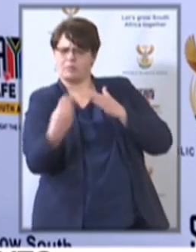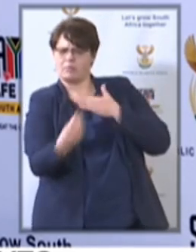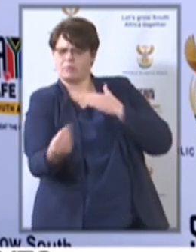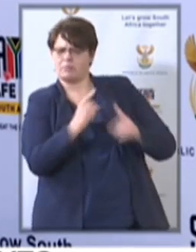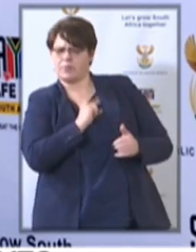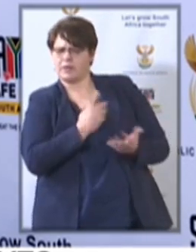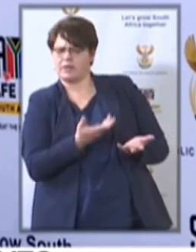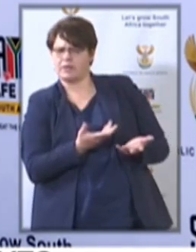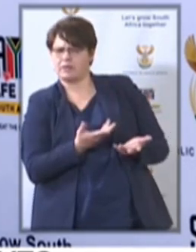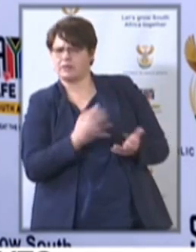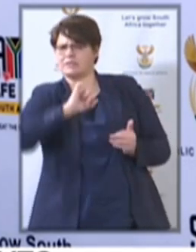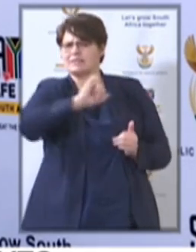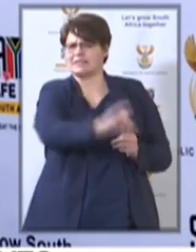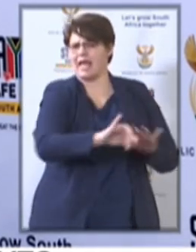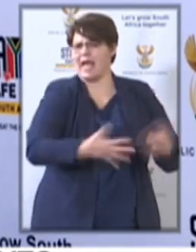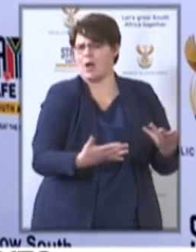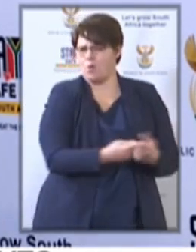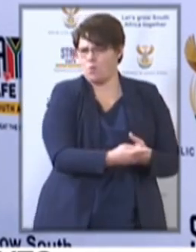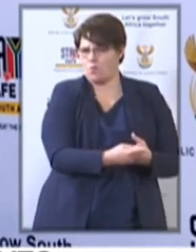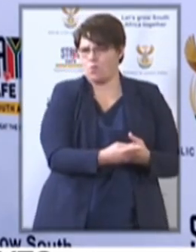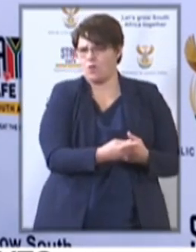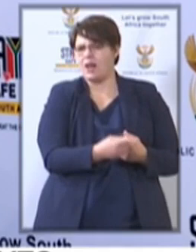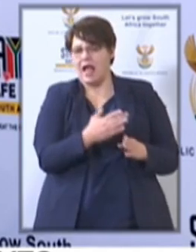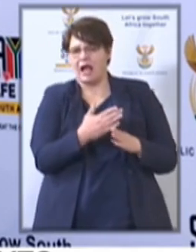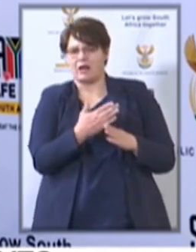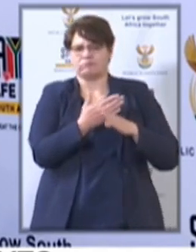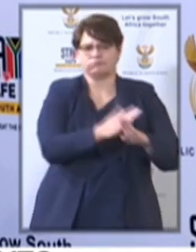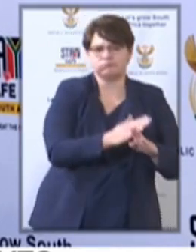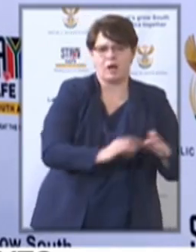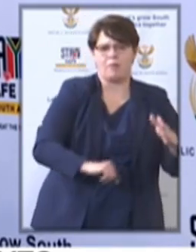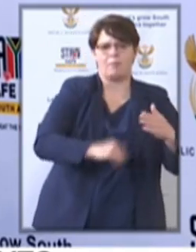deeply and to identify the blockages